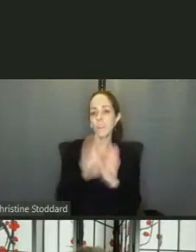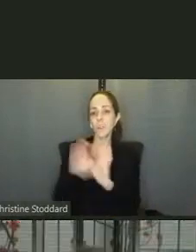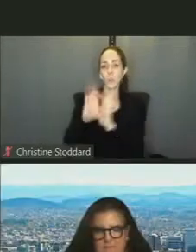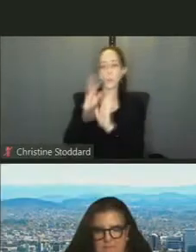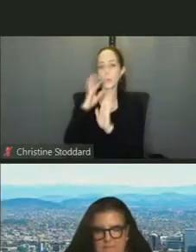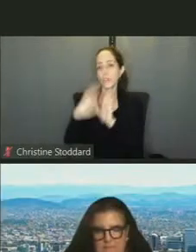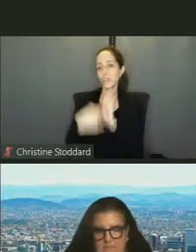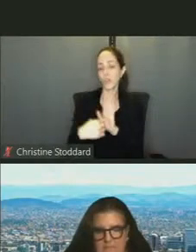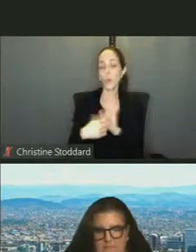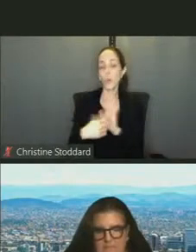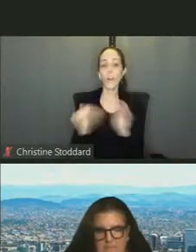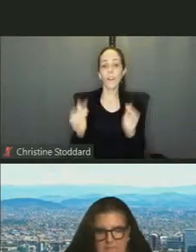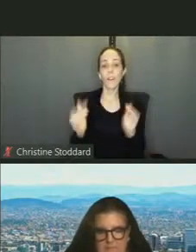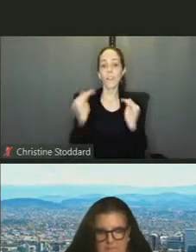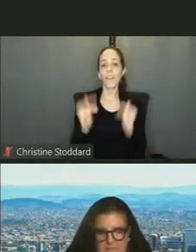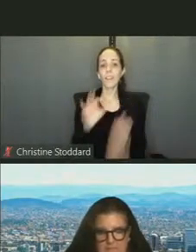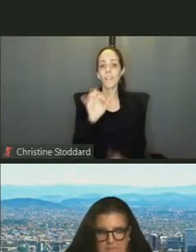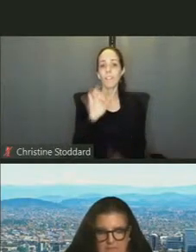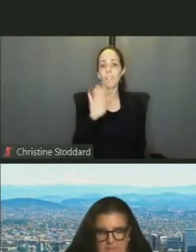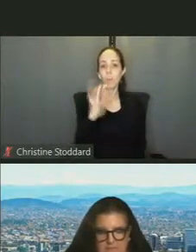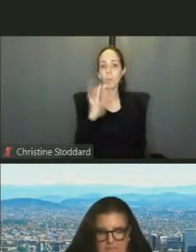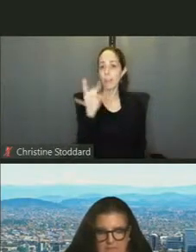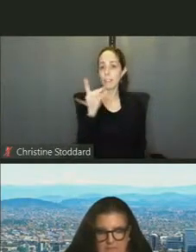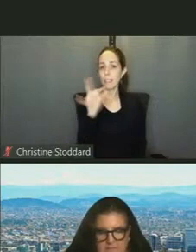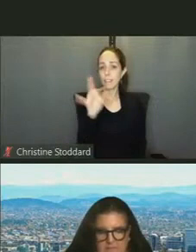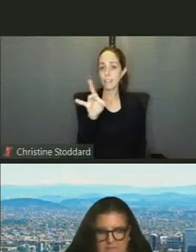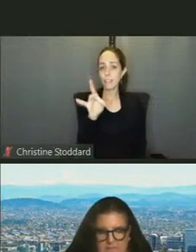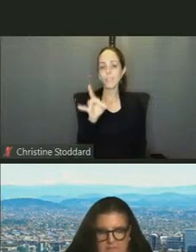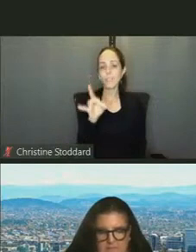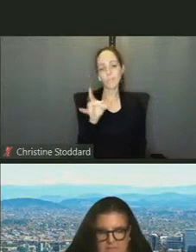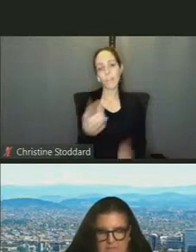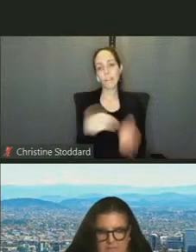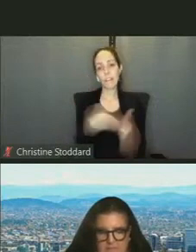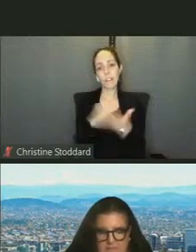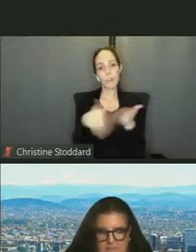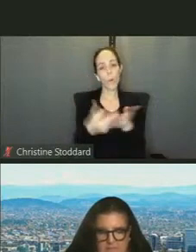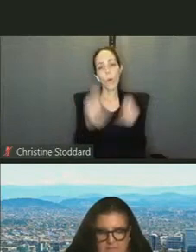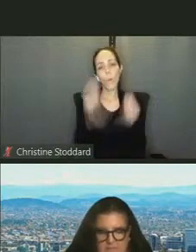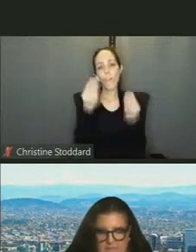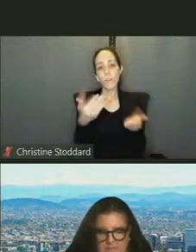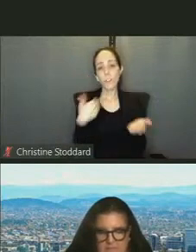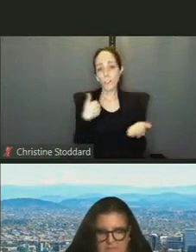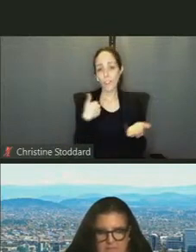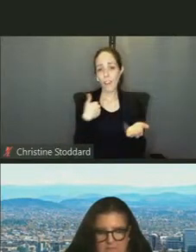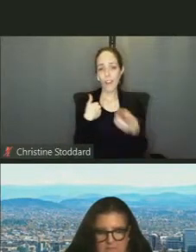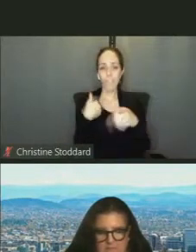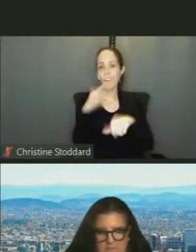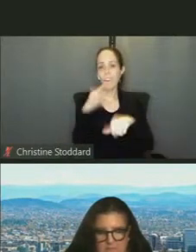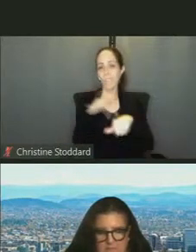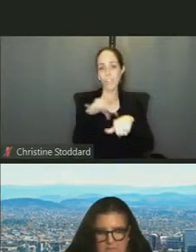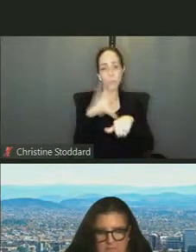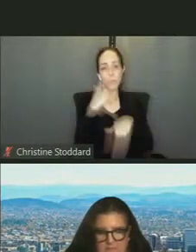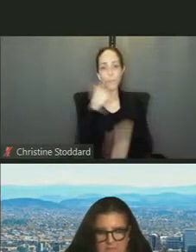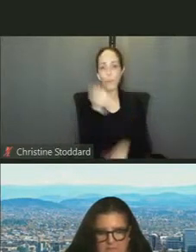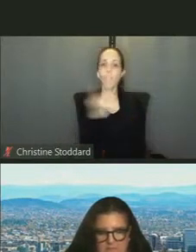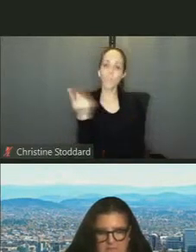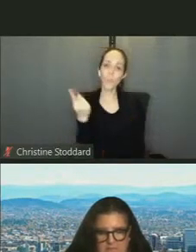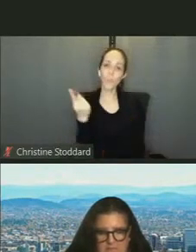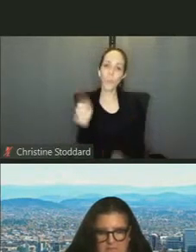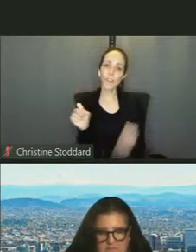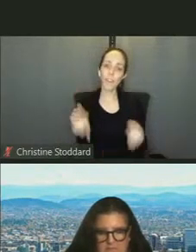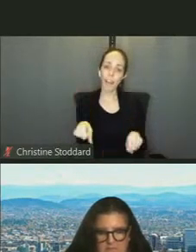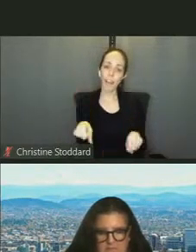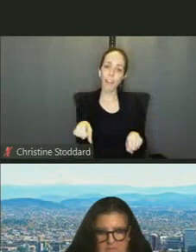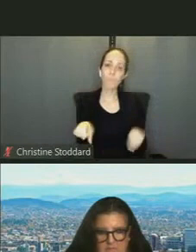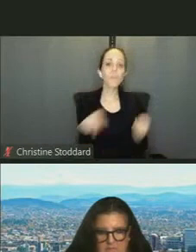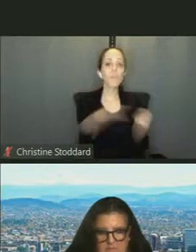coming up is on February 18th. Again, all the information that we're offering are available to everyone. And then we